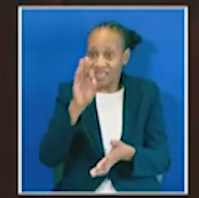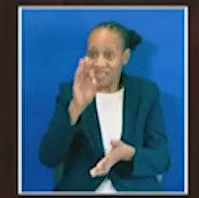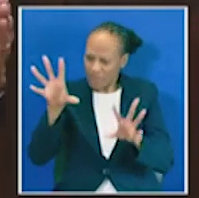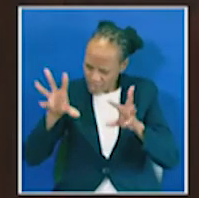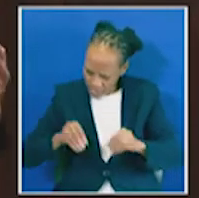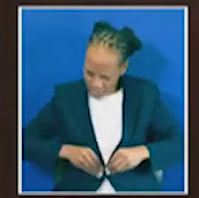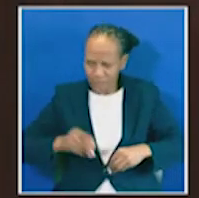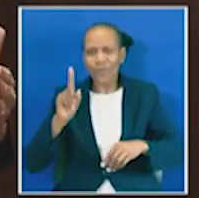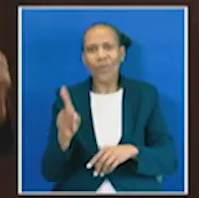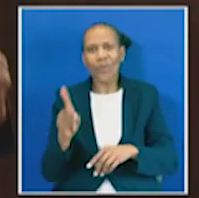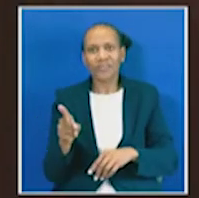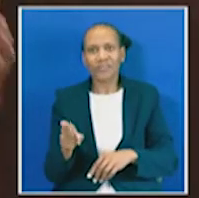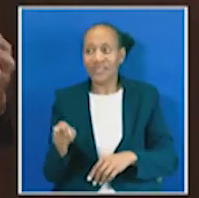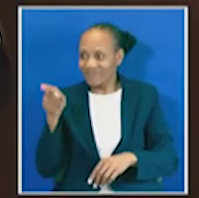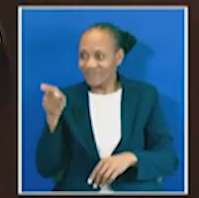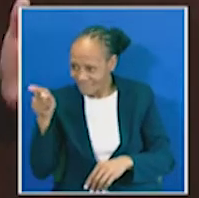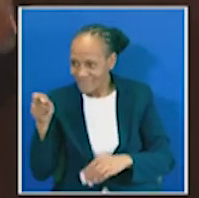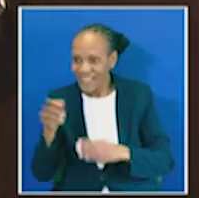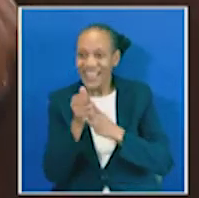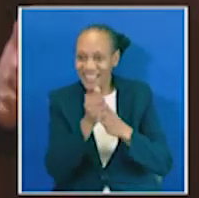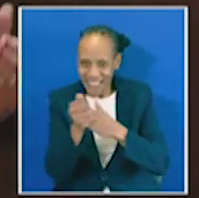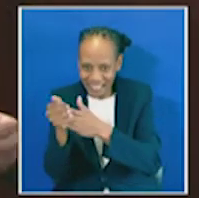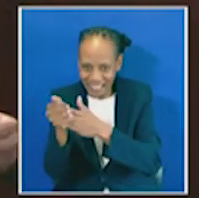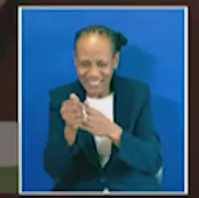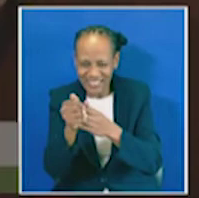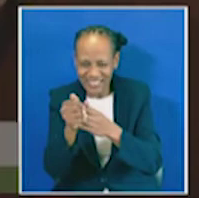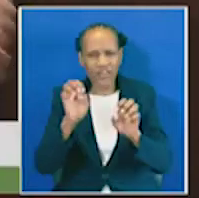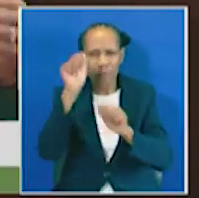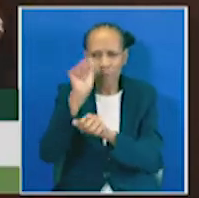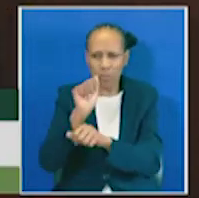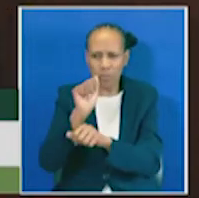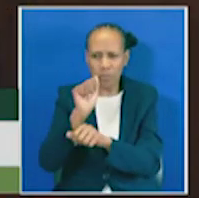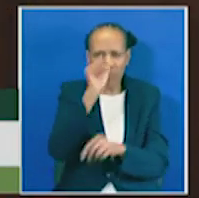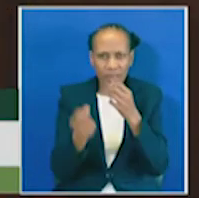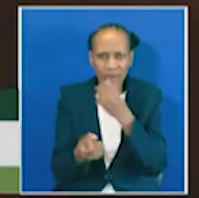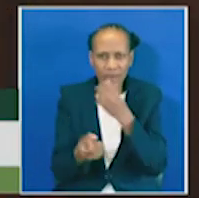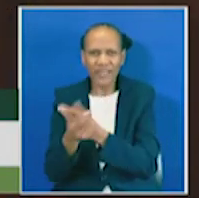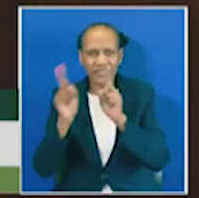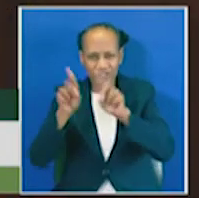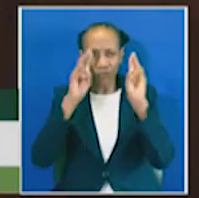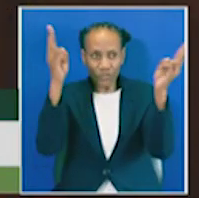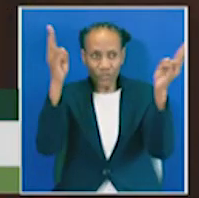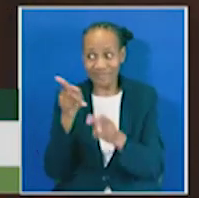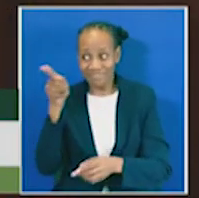admits that they were behind the violent protest action which destroyed campuses.